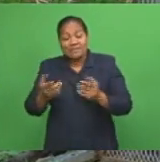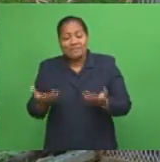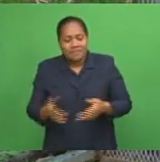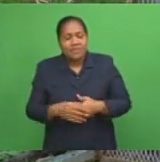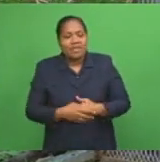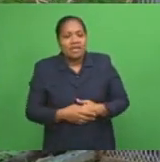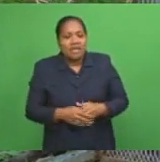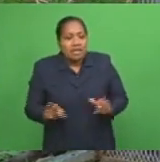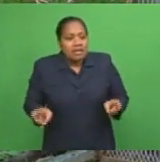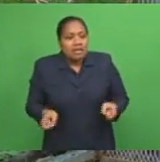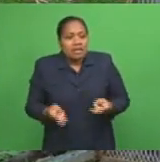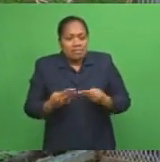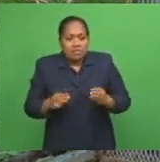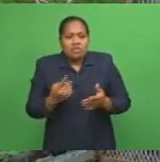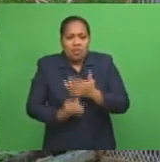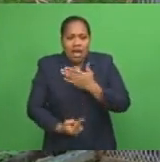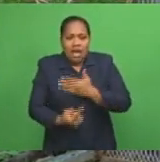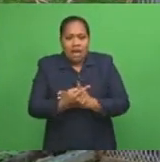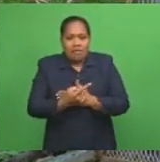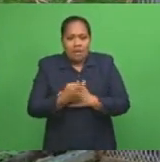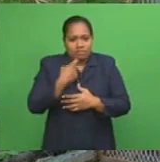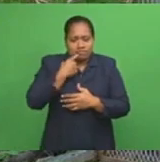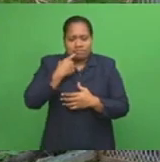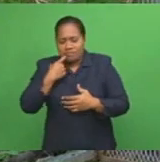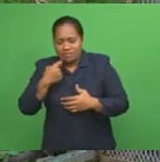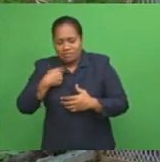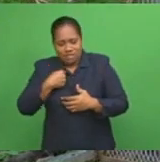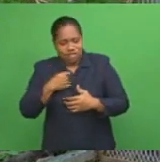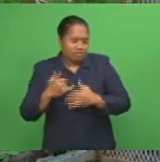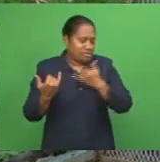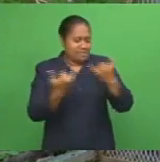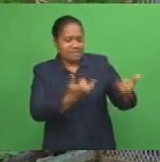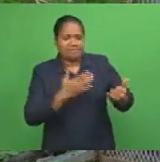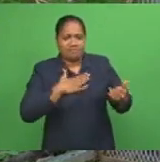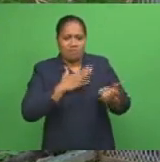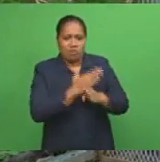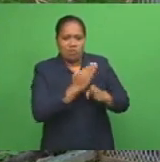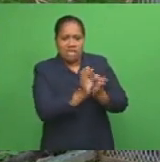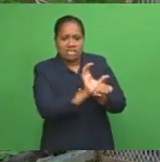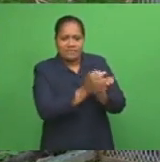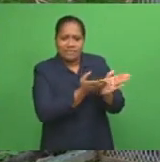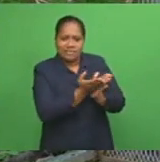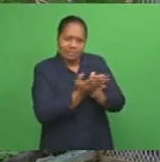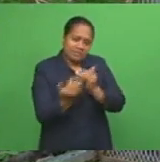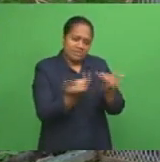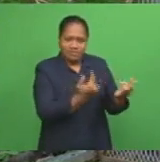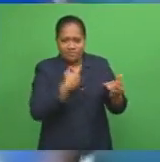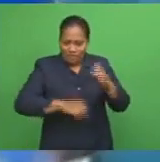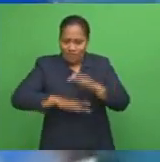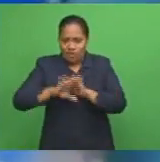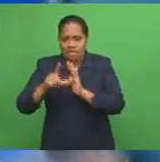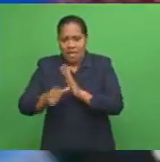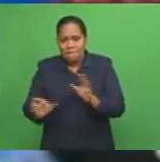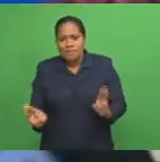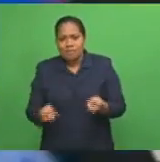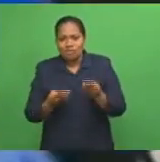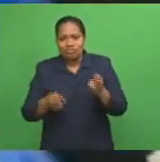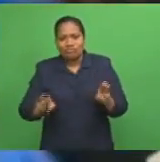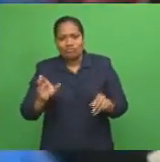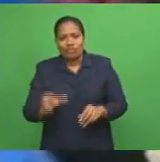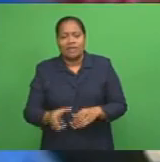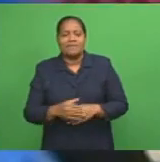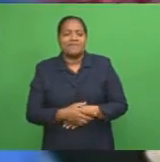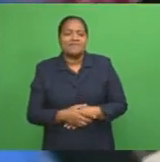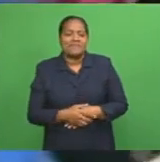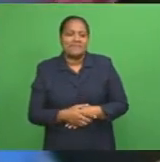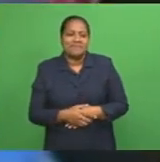the better of me, and I left civil servant and become a full-time musician. A